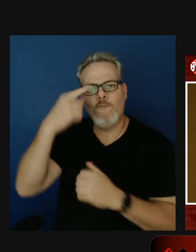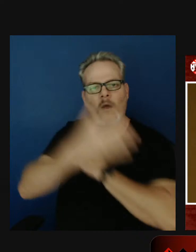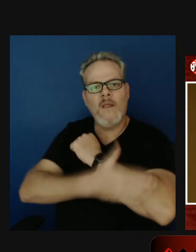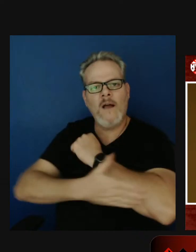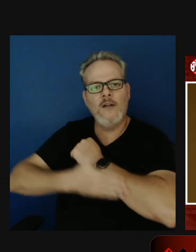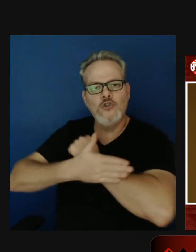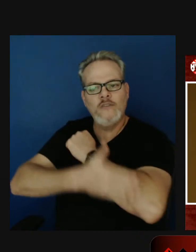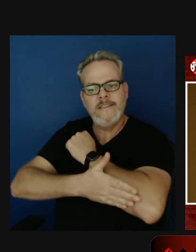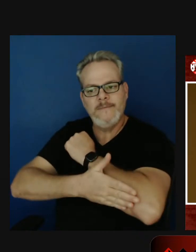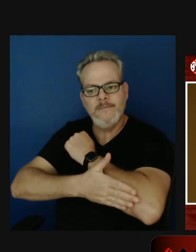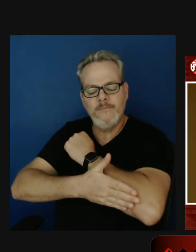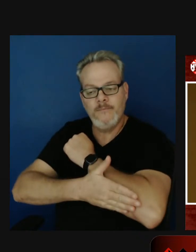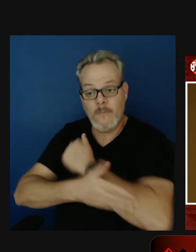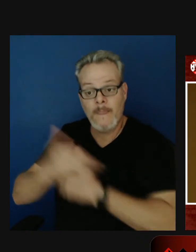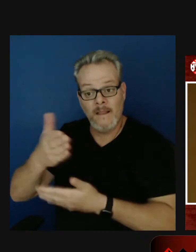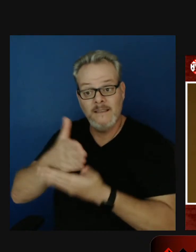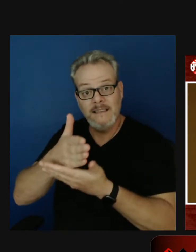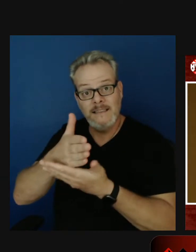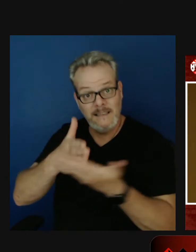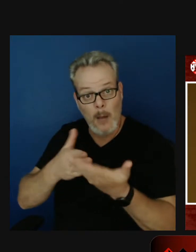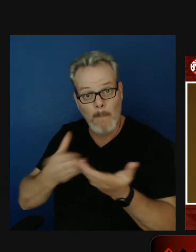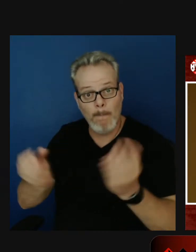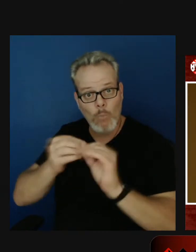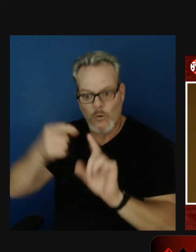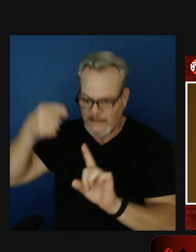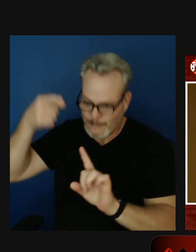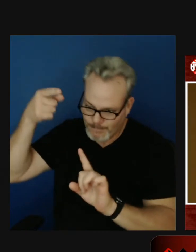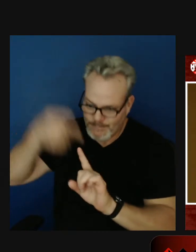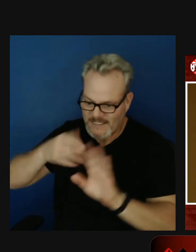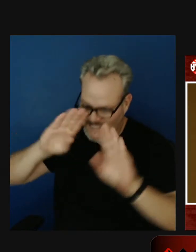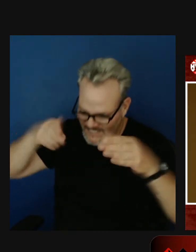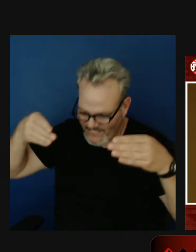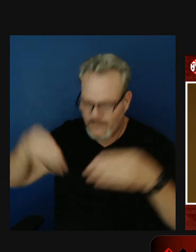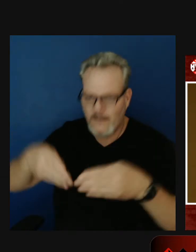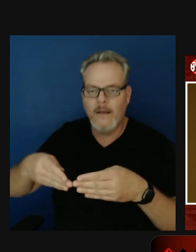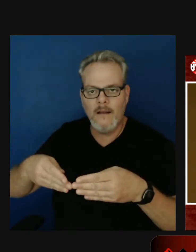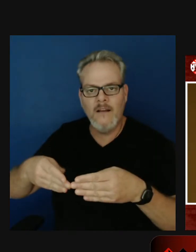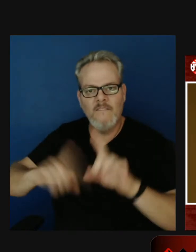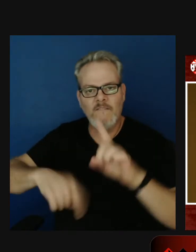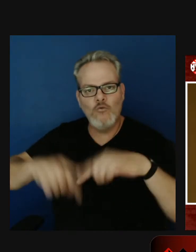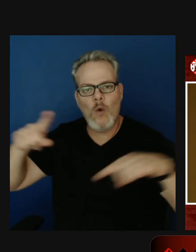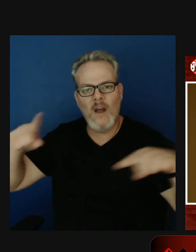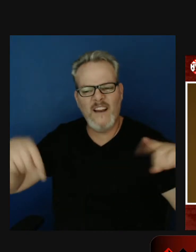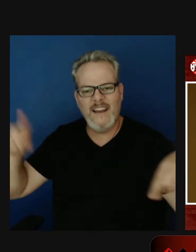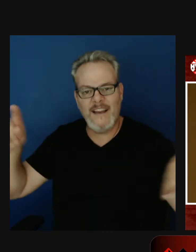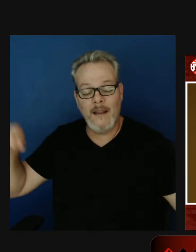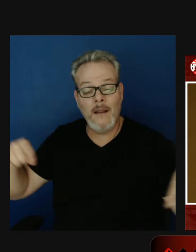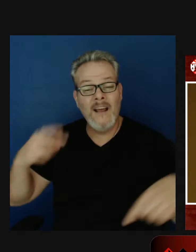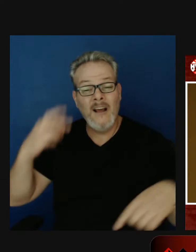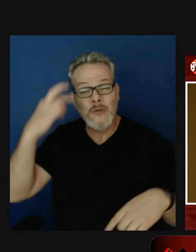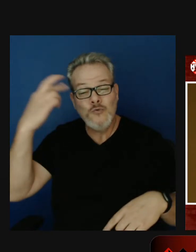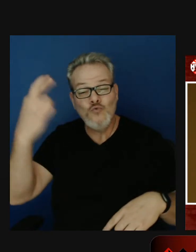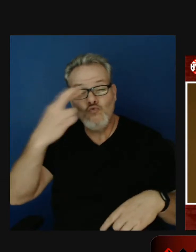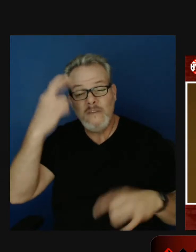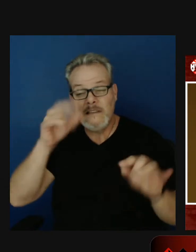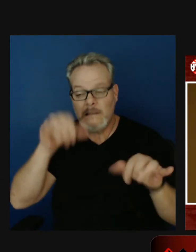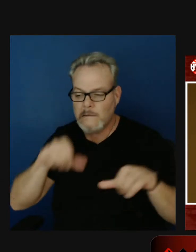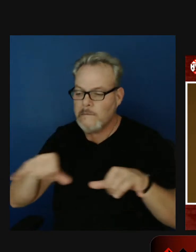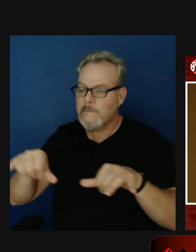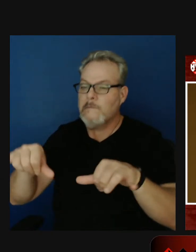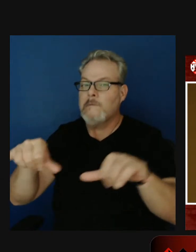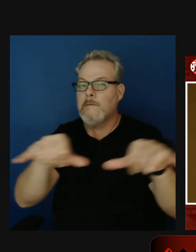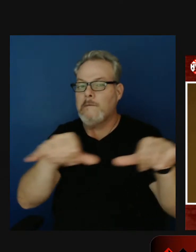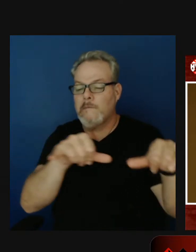So some of these, more specialized mapping for economics, again, hazards. So the mapping, the reasonings are kind of staying the same, but it's like,